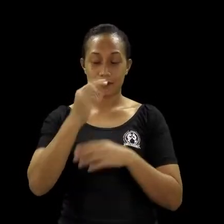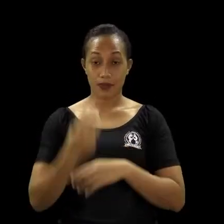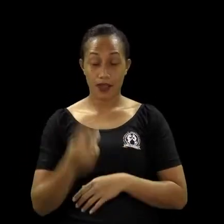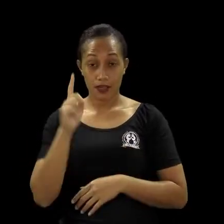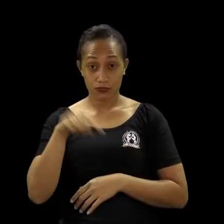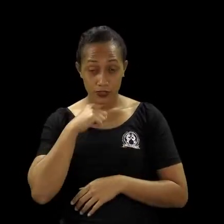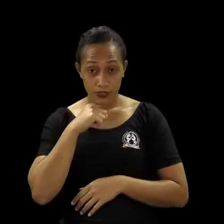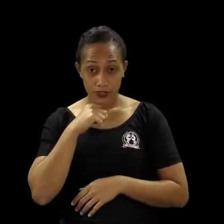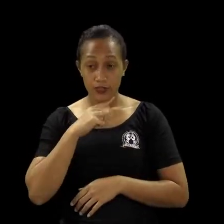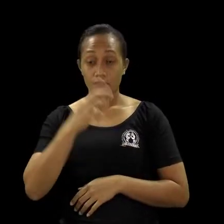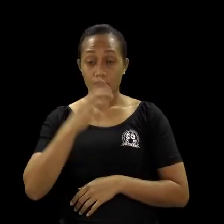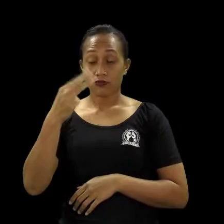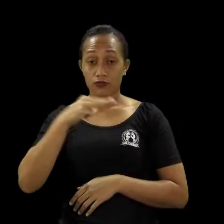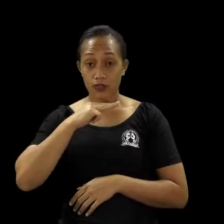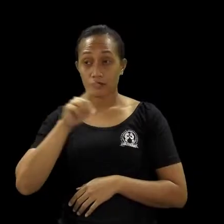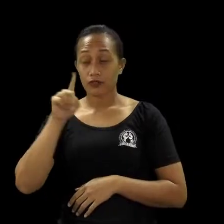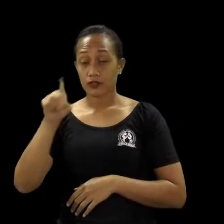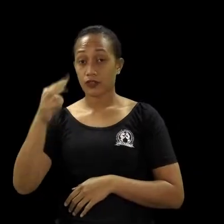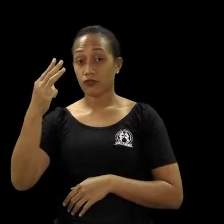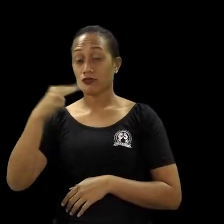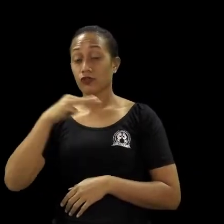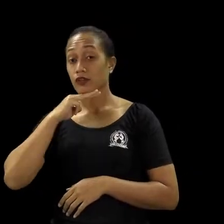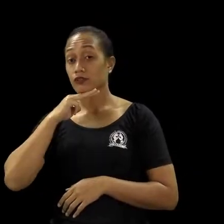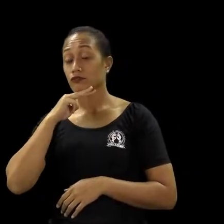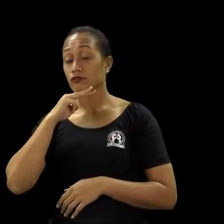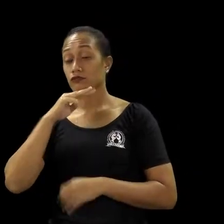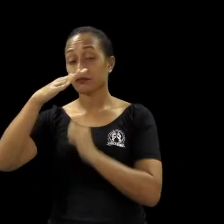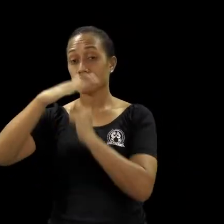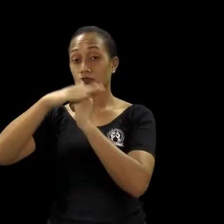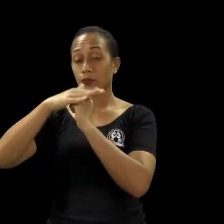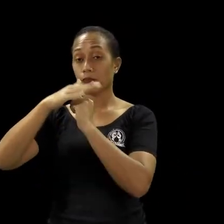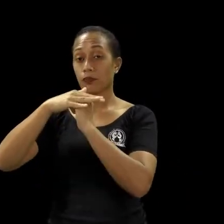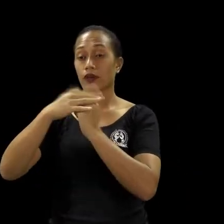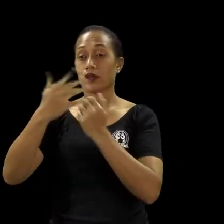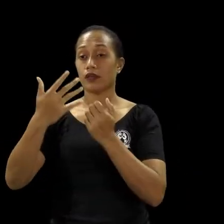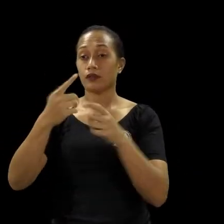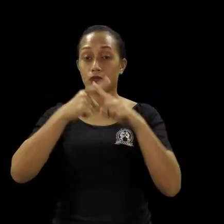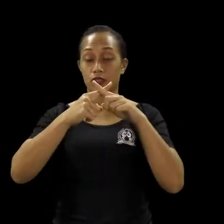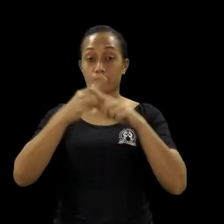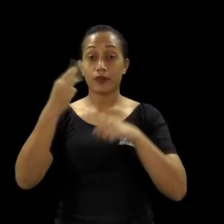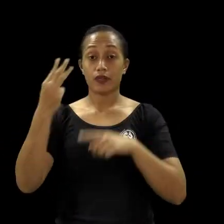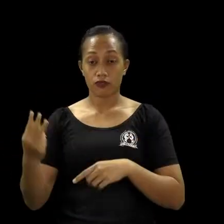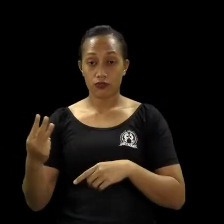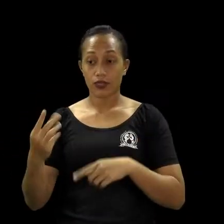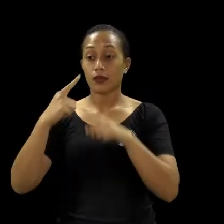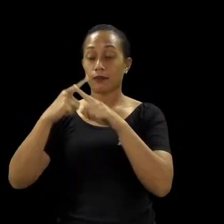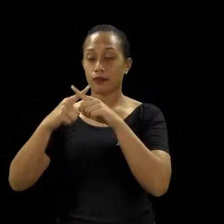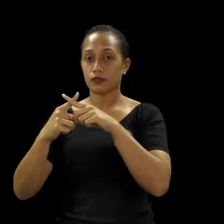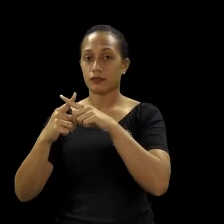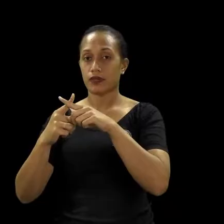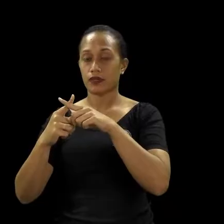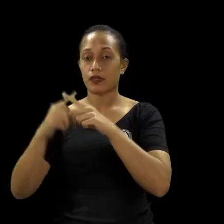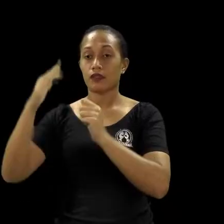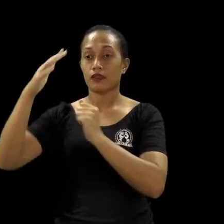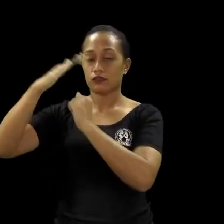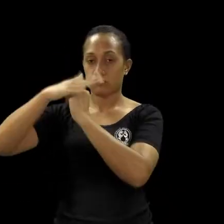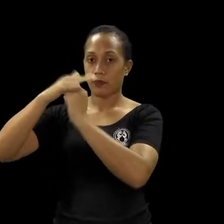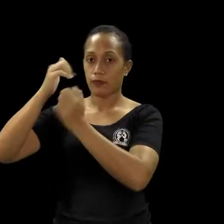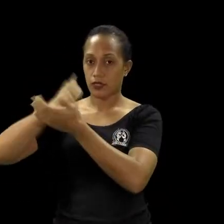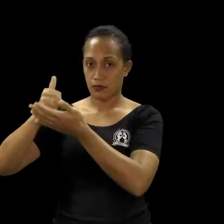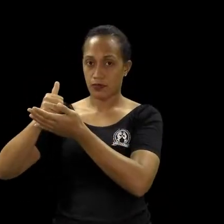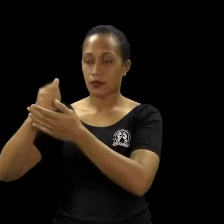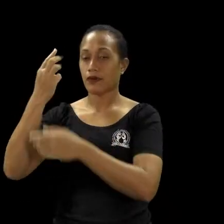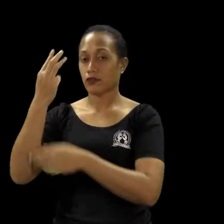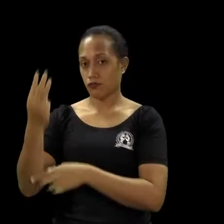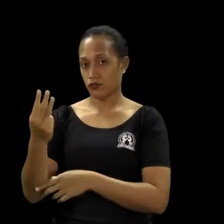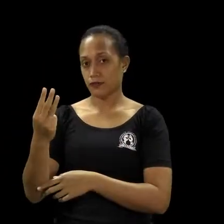over 300, to go from 100 to 300 in the denominator, I'm multiplying by 3. So I have to multiply the numerator by 3 as